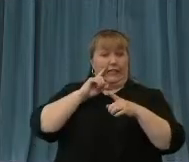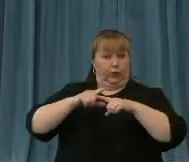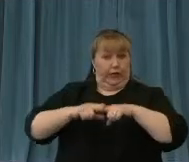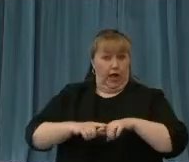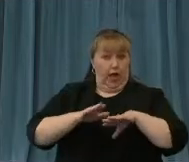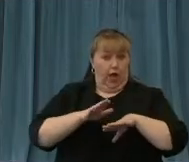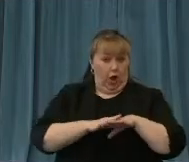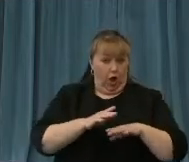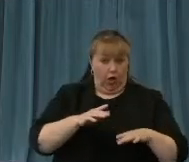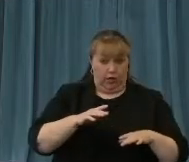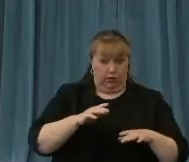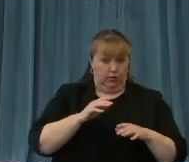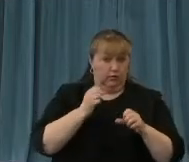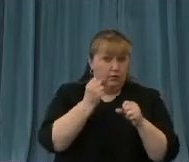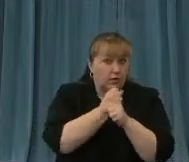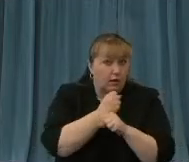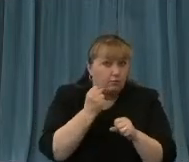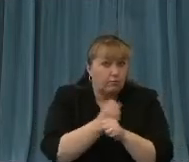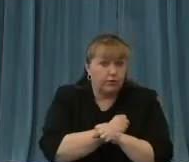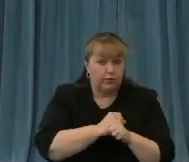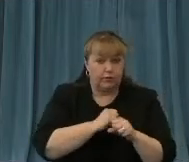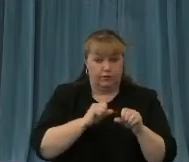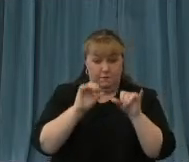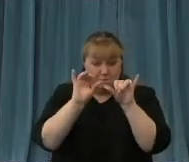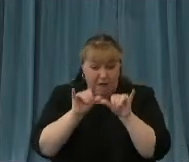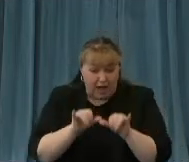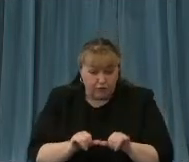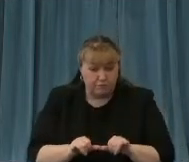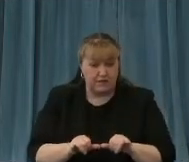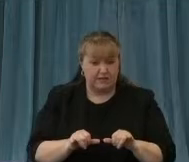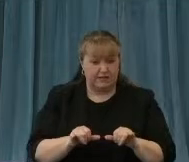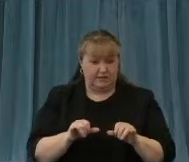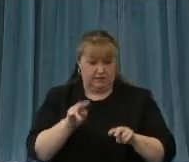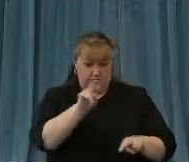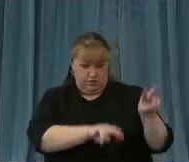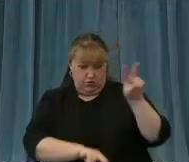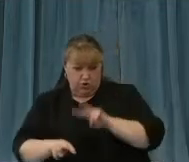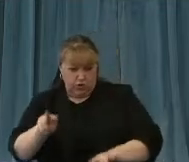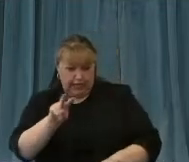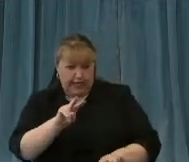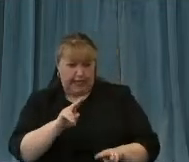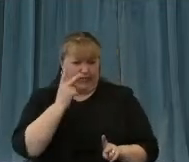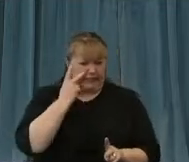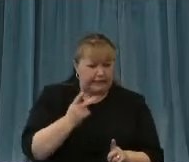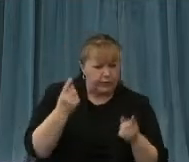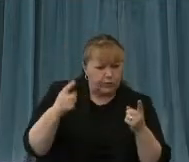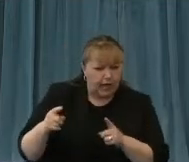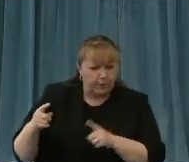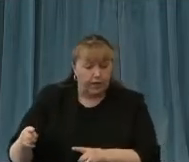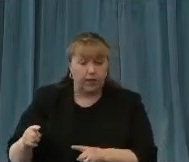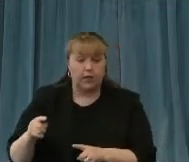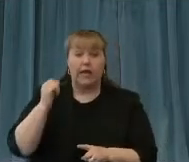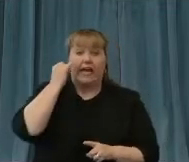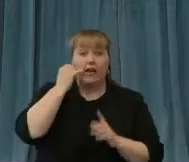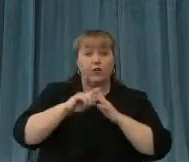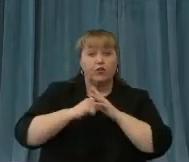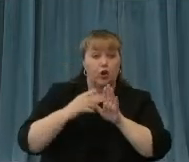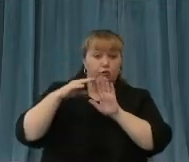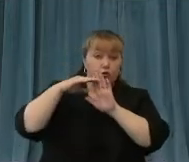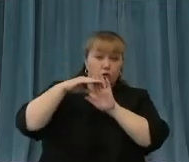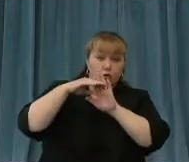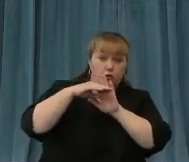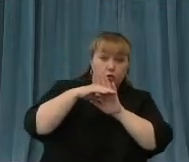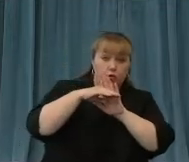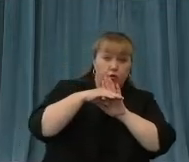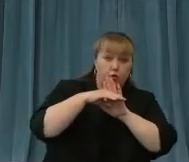is a virus. There's going to have some real-time decision-making if we see a spike in cases, and I update Nevadans along the way